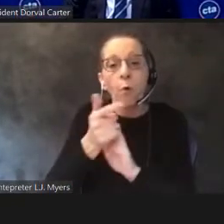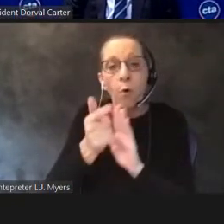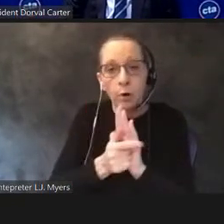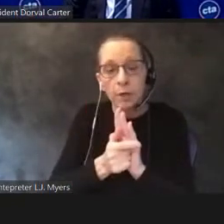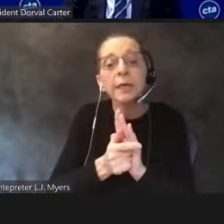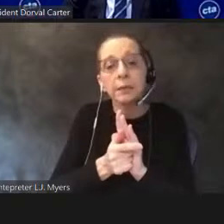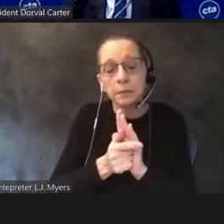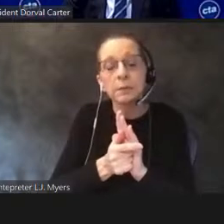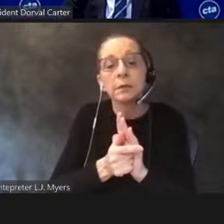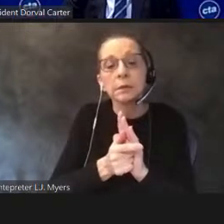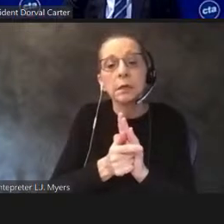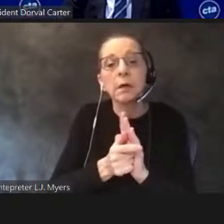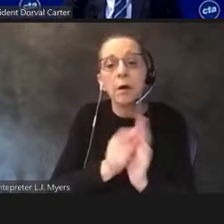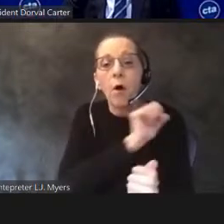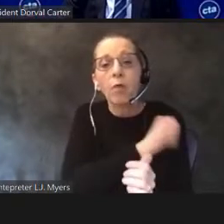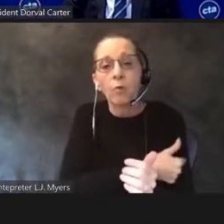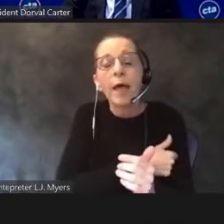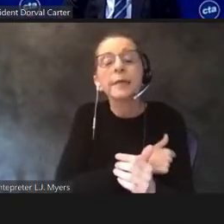to ordinance number